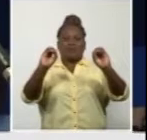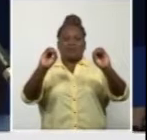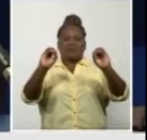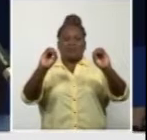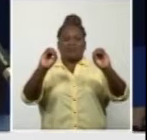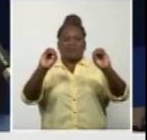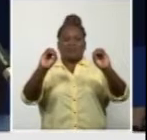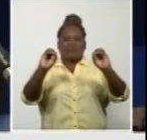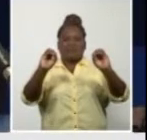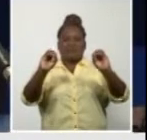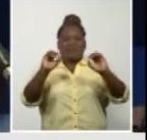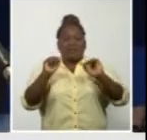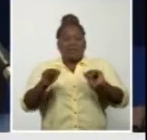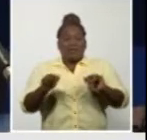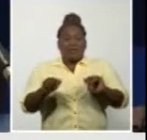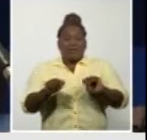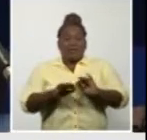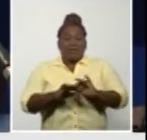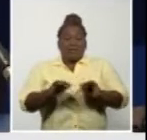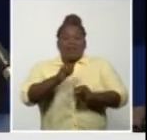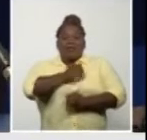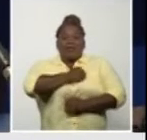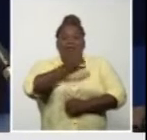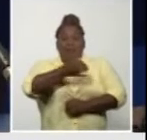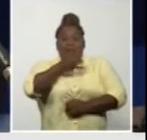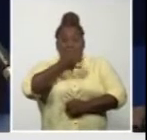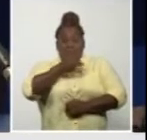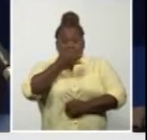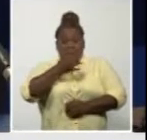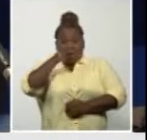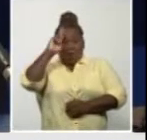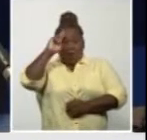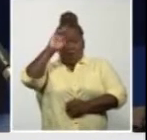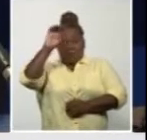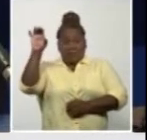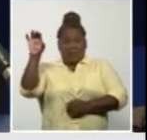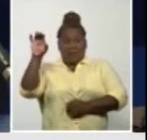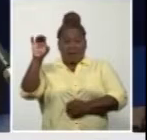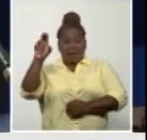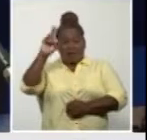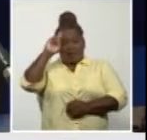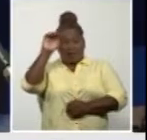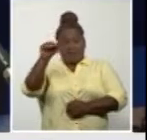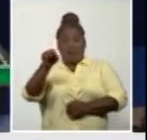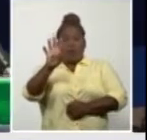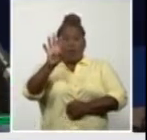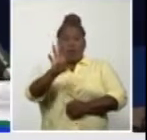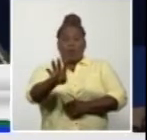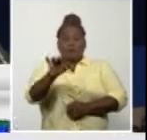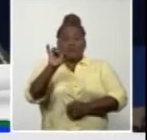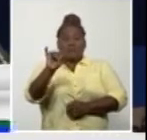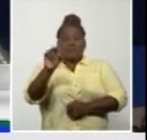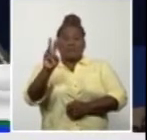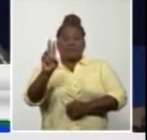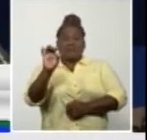Today, with satisfaction, another day without death in our country.